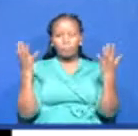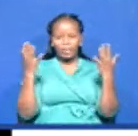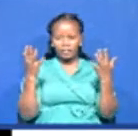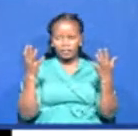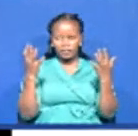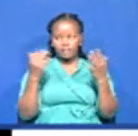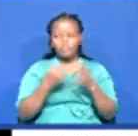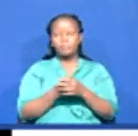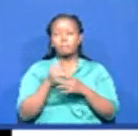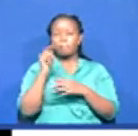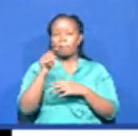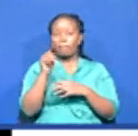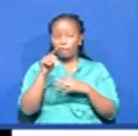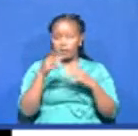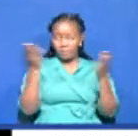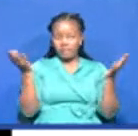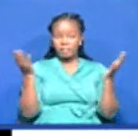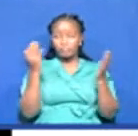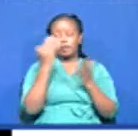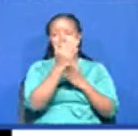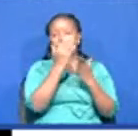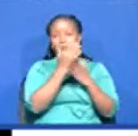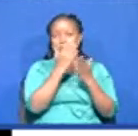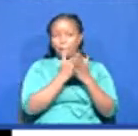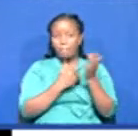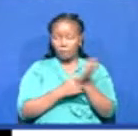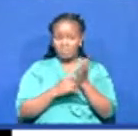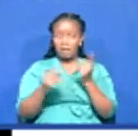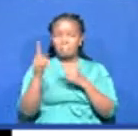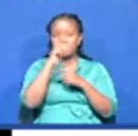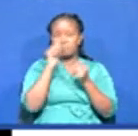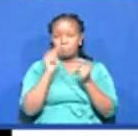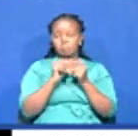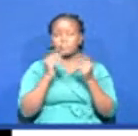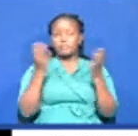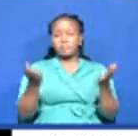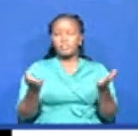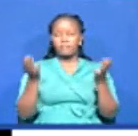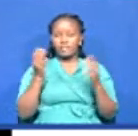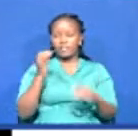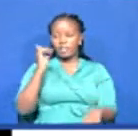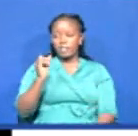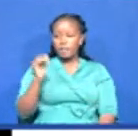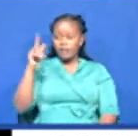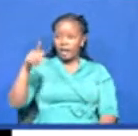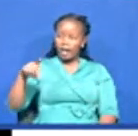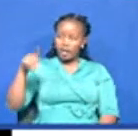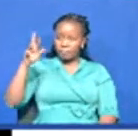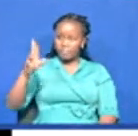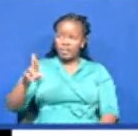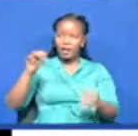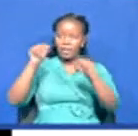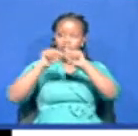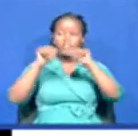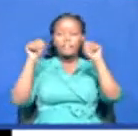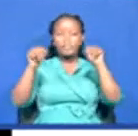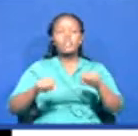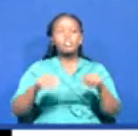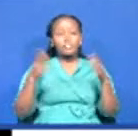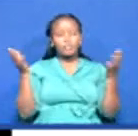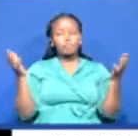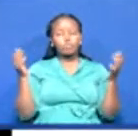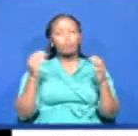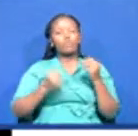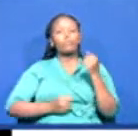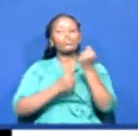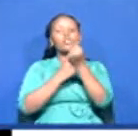This initiative, and specifically the IPR recordial system, will support the private